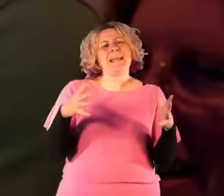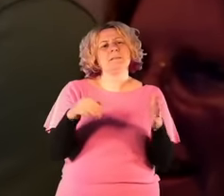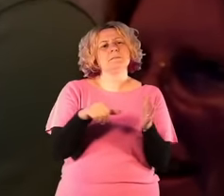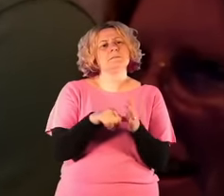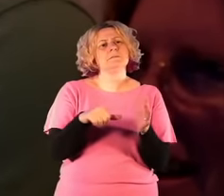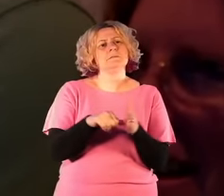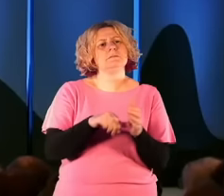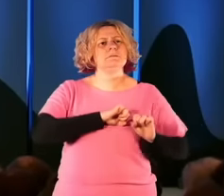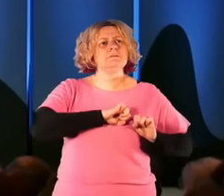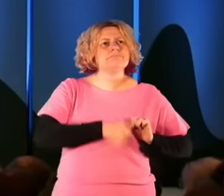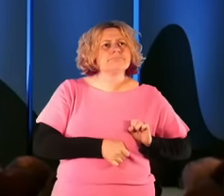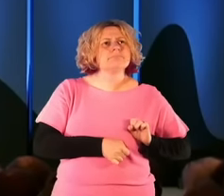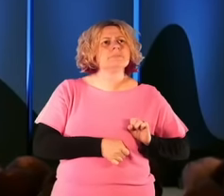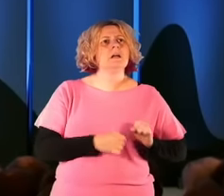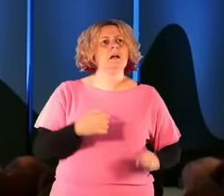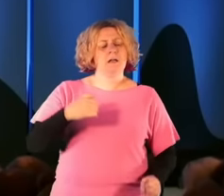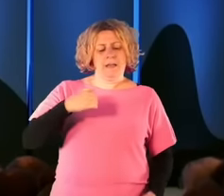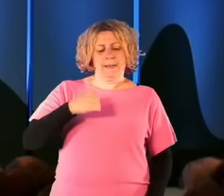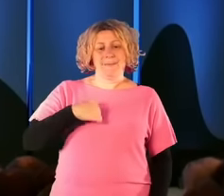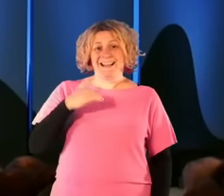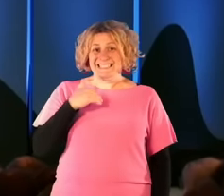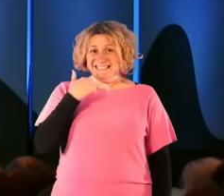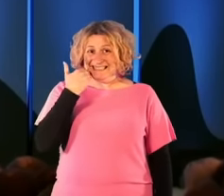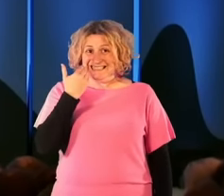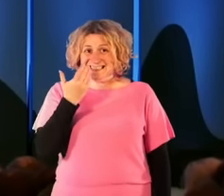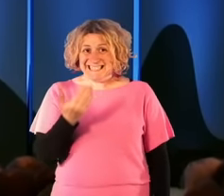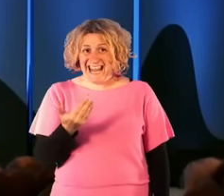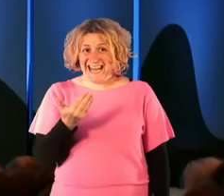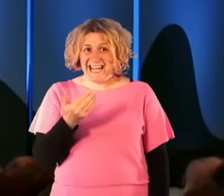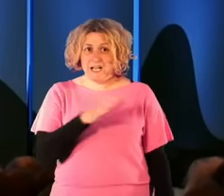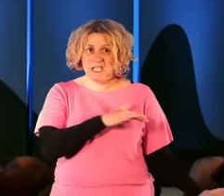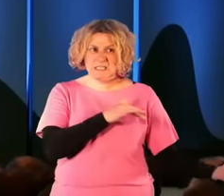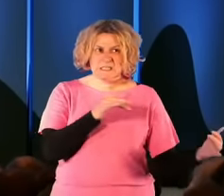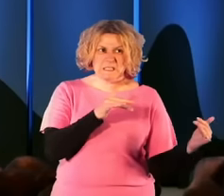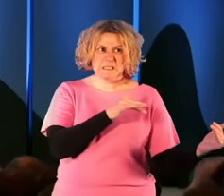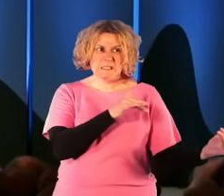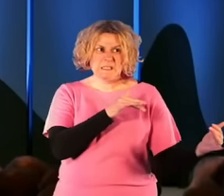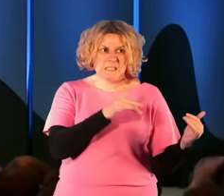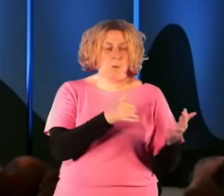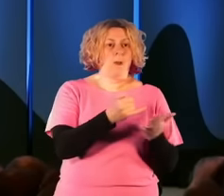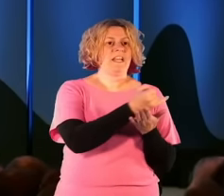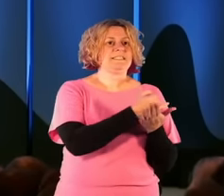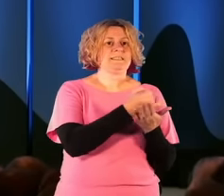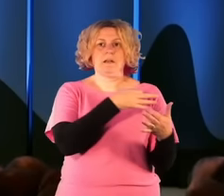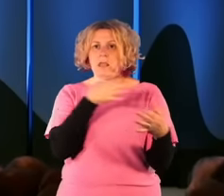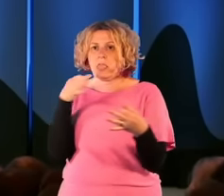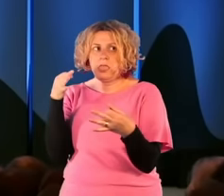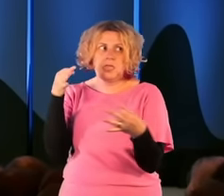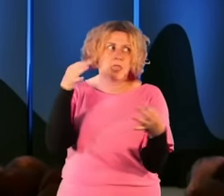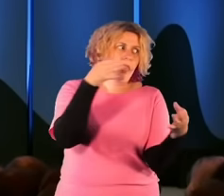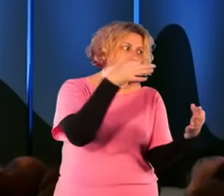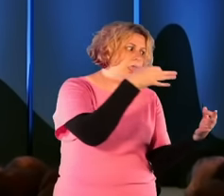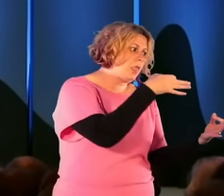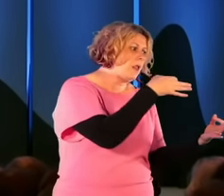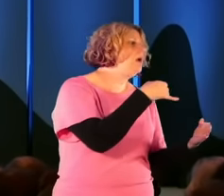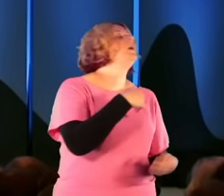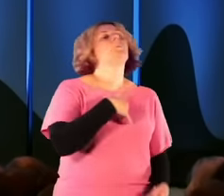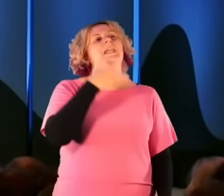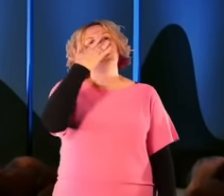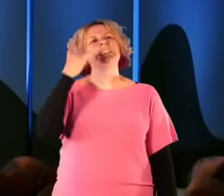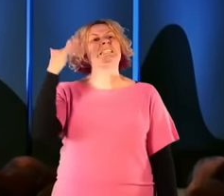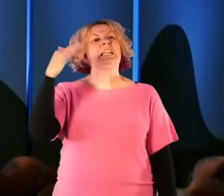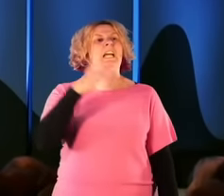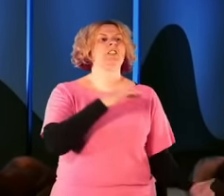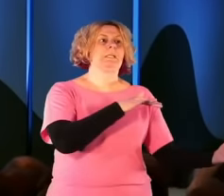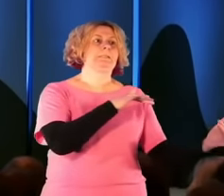It is my daily battle with sin. When I was a teenager, I battled with sin. I thought, when you get into your